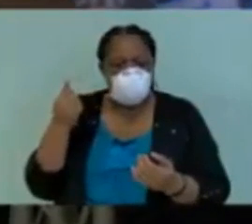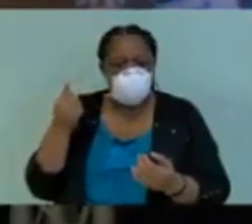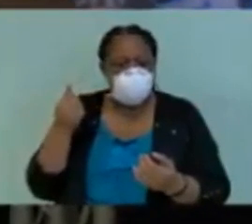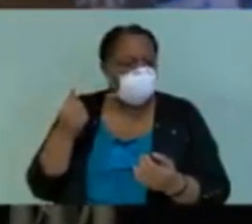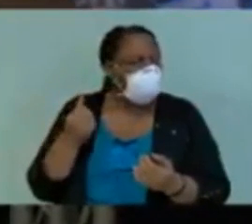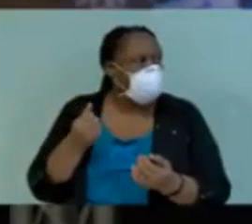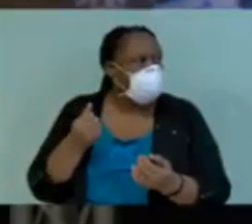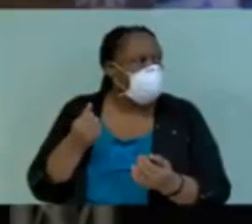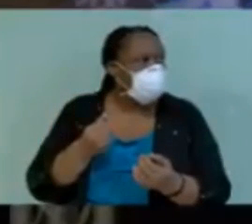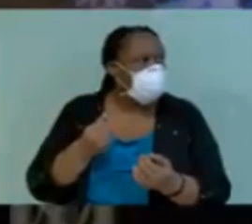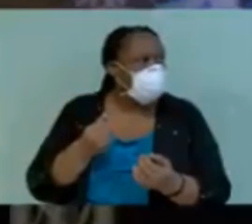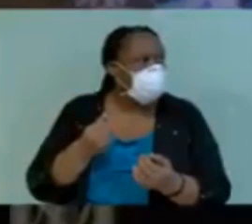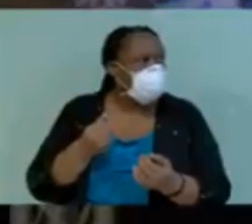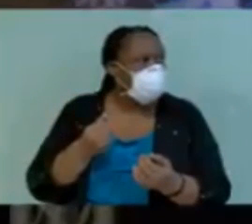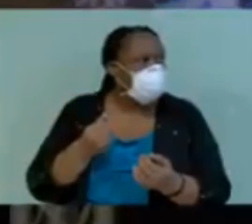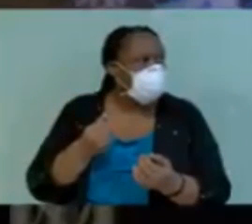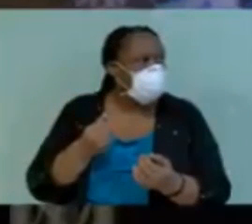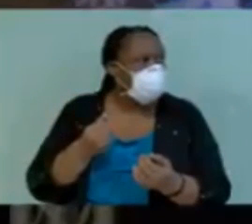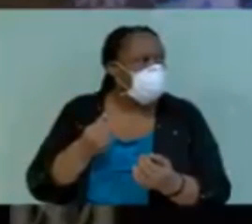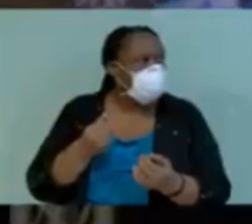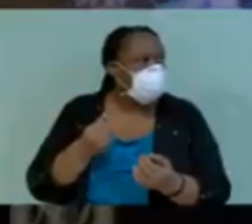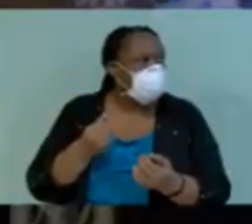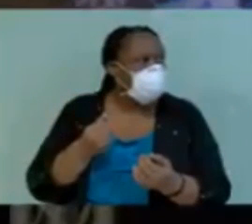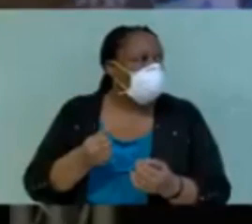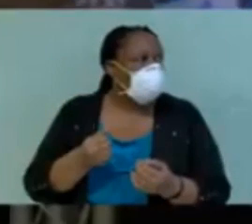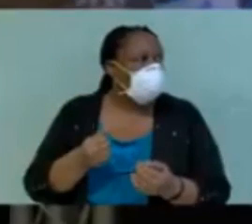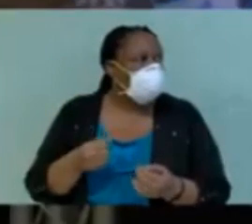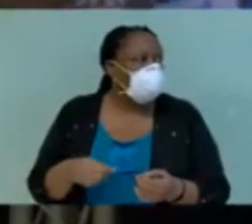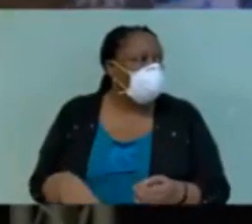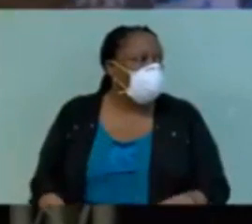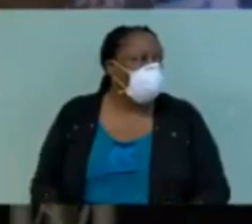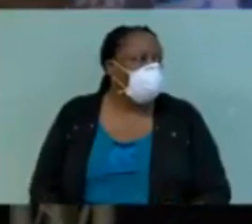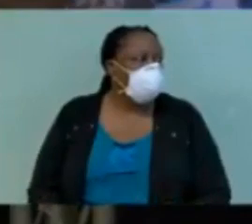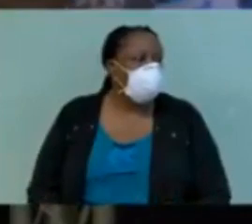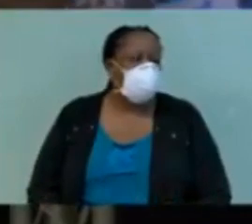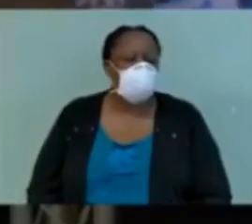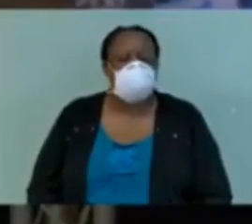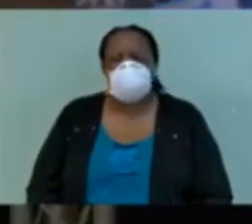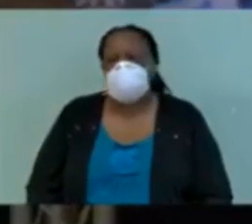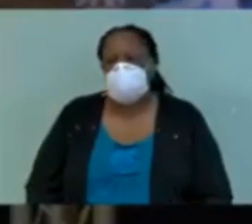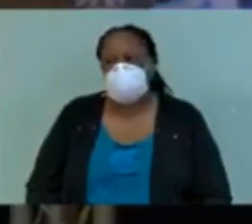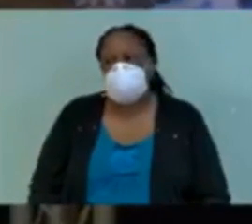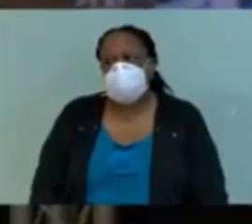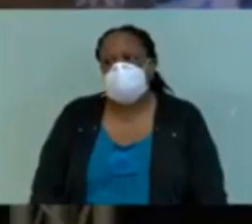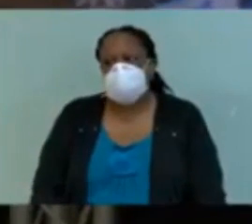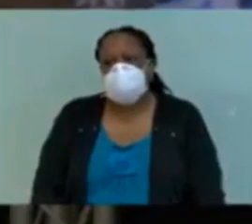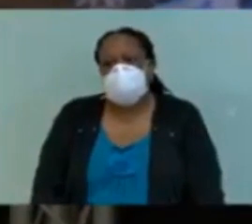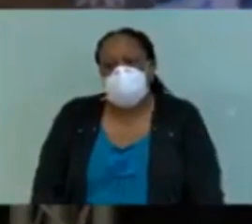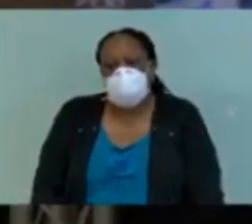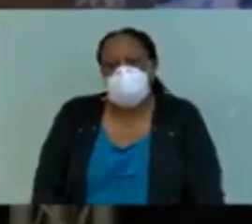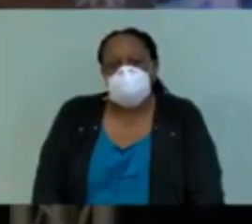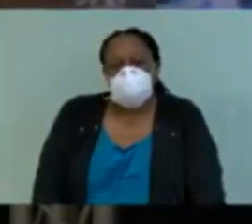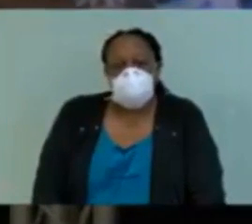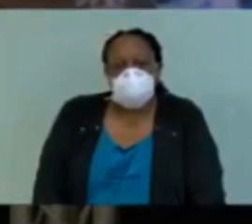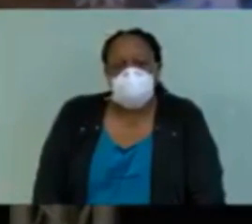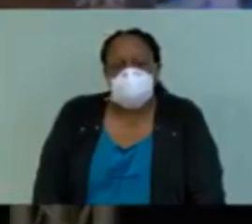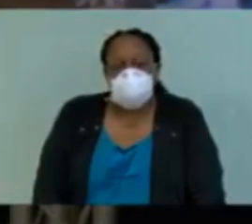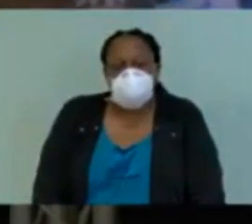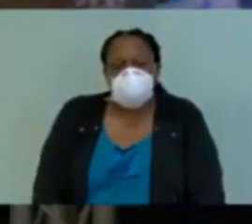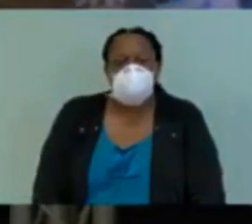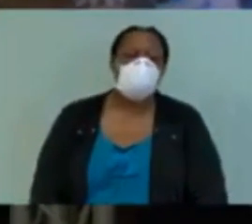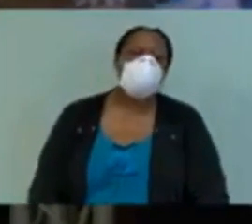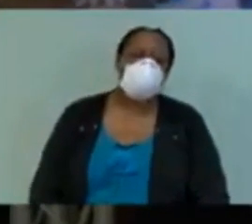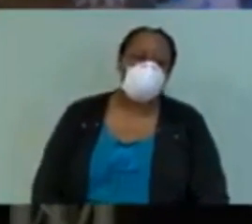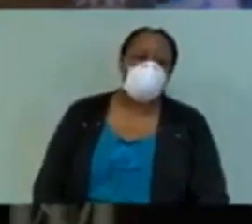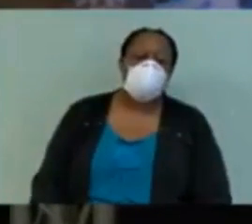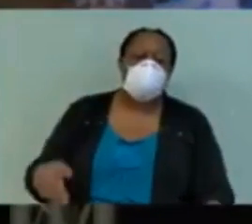date. I am sure that panic shopping episodes that we saw in the early periods